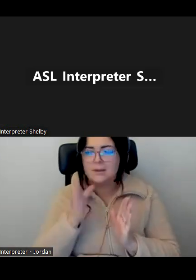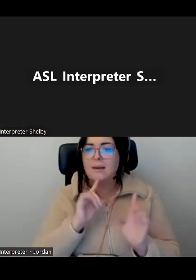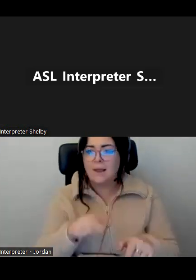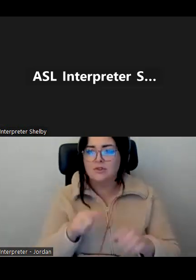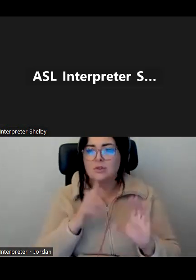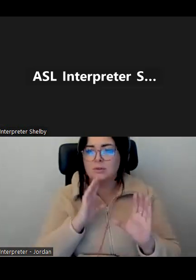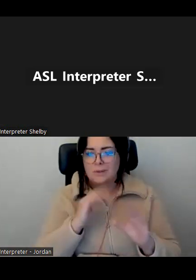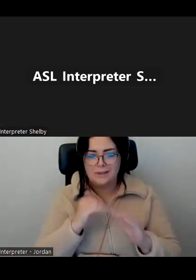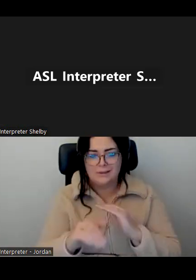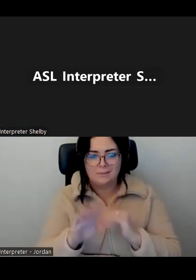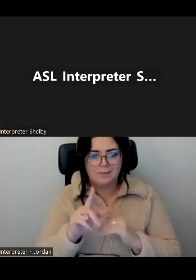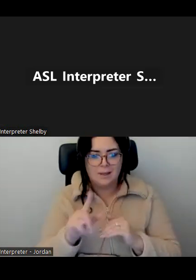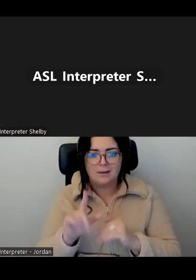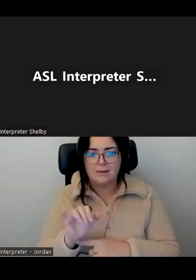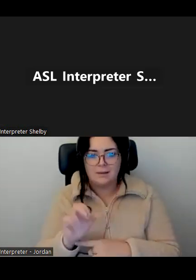reply back. How's that?